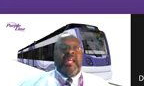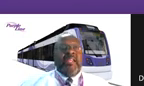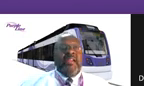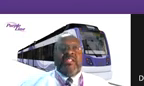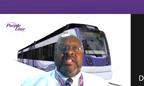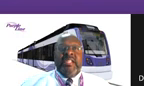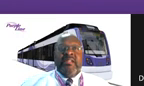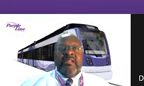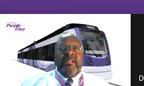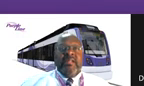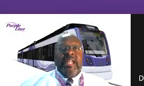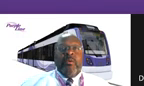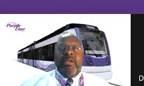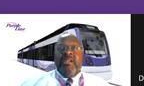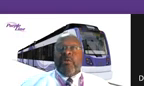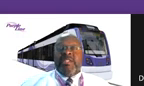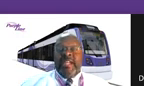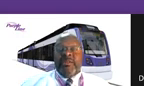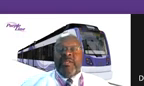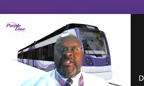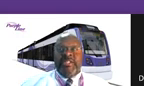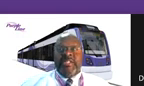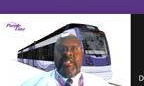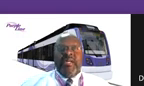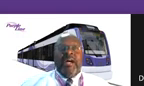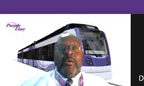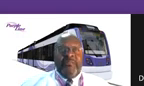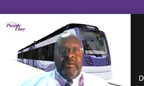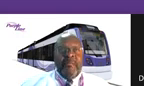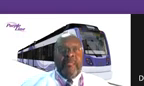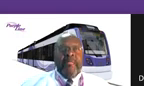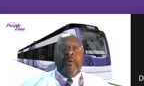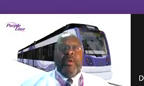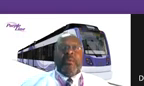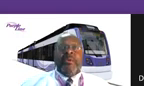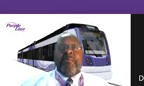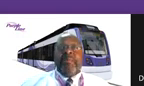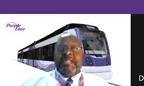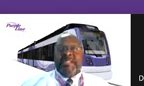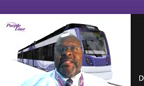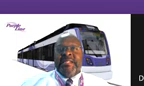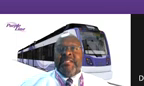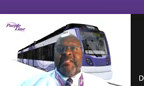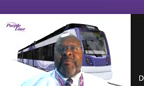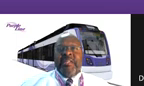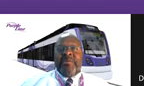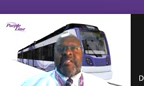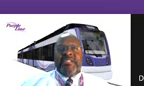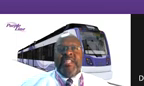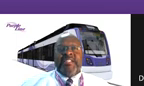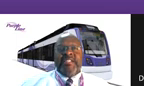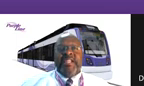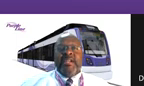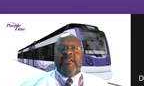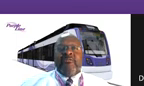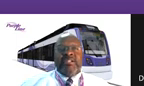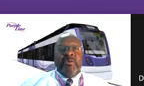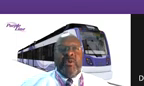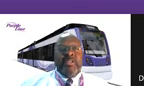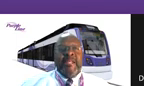we cannot guarantee there will be no technical glitches. However, we will do our best to make the